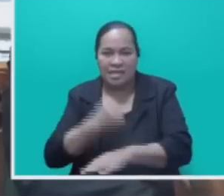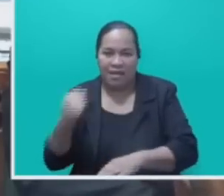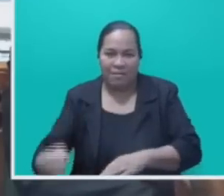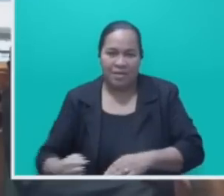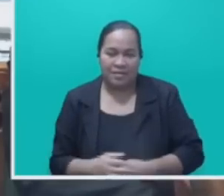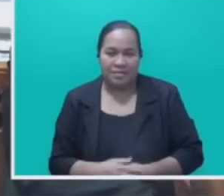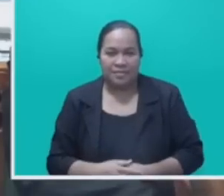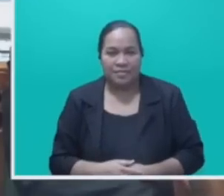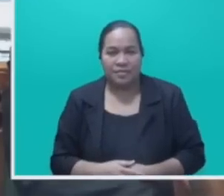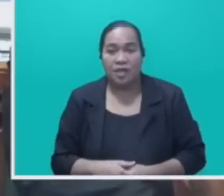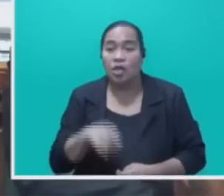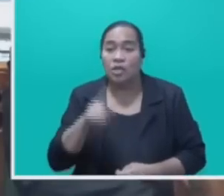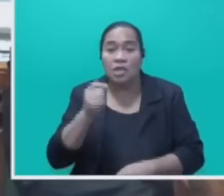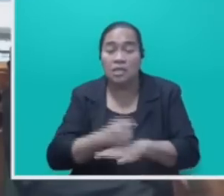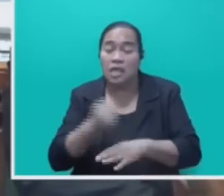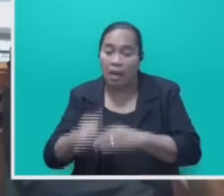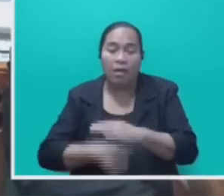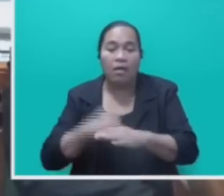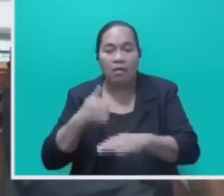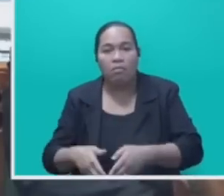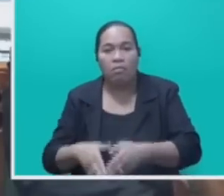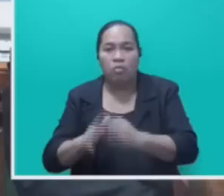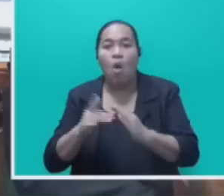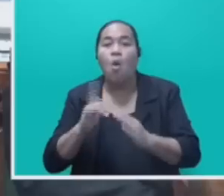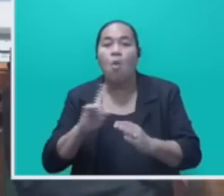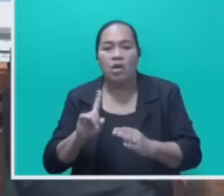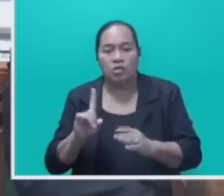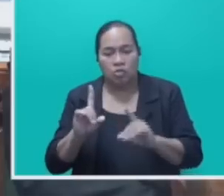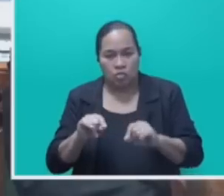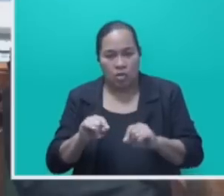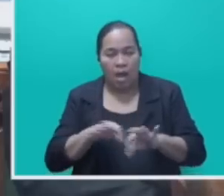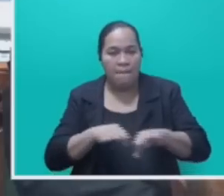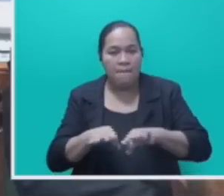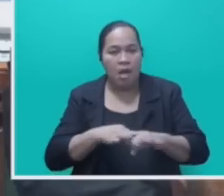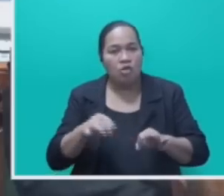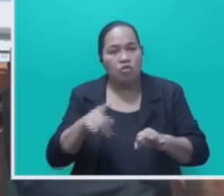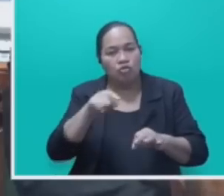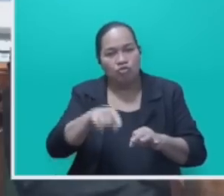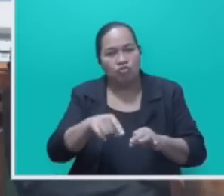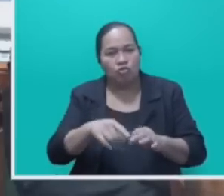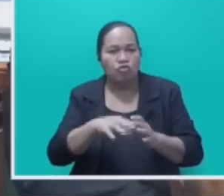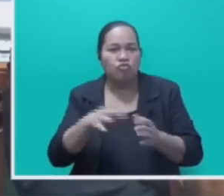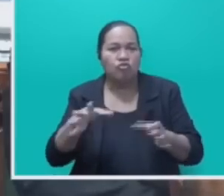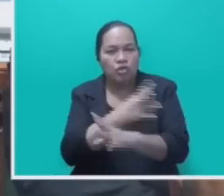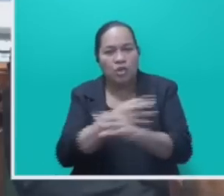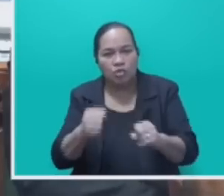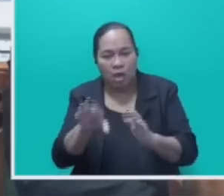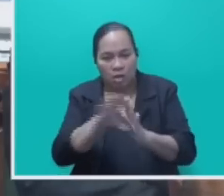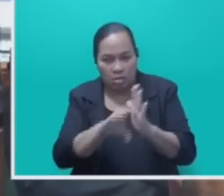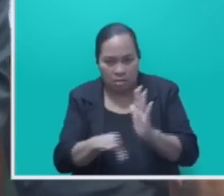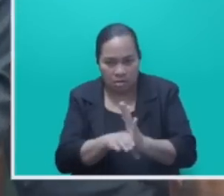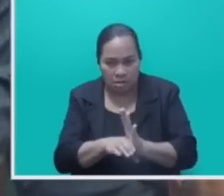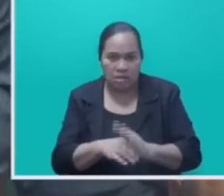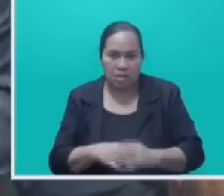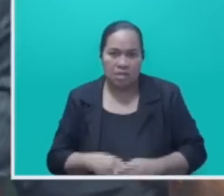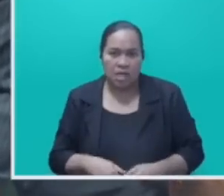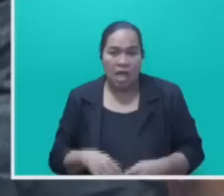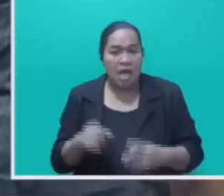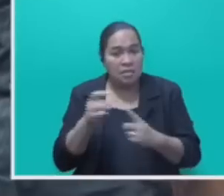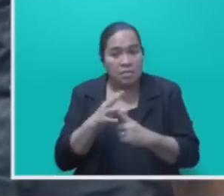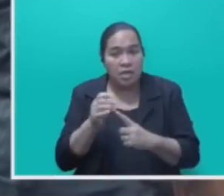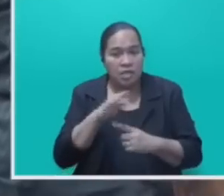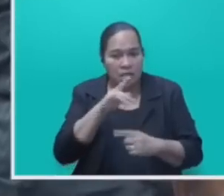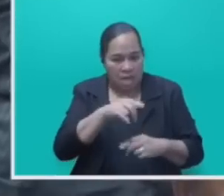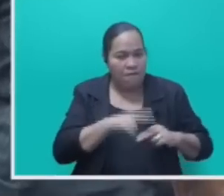government set out to destroy constitutional democracy and in a modern, inclusive and progressive Fiji that the RFMF and Fiji